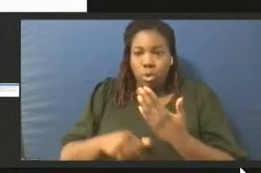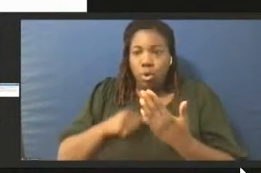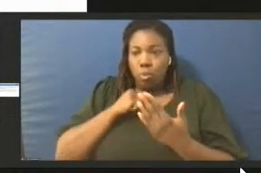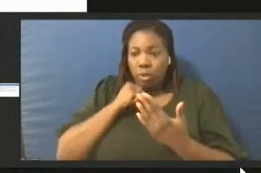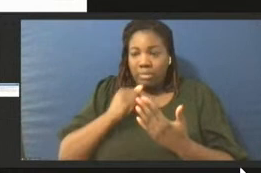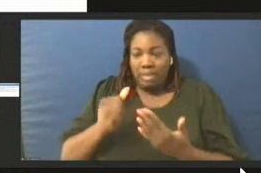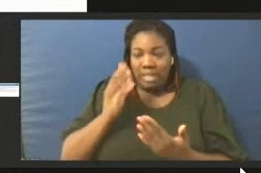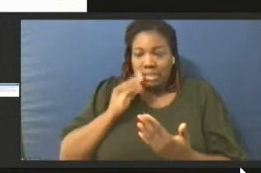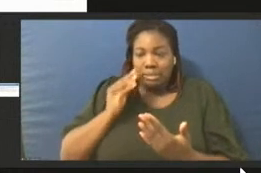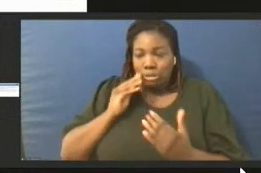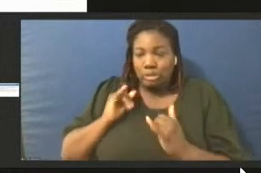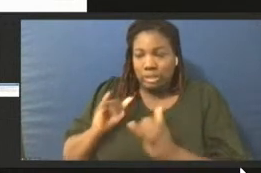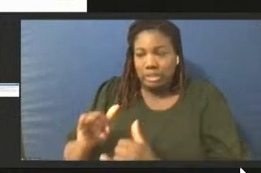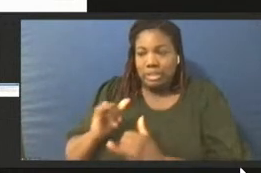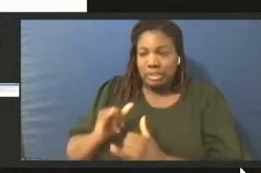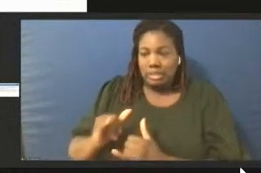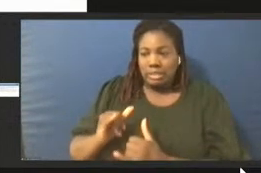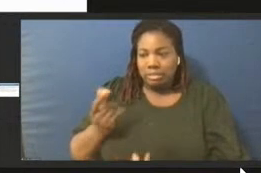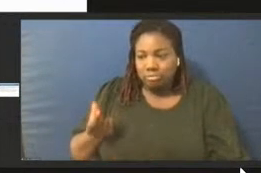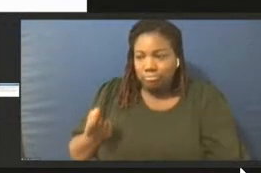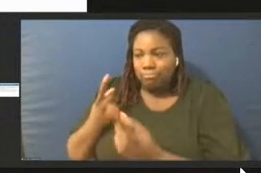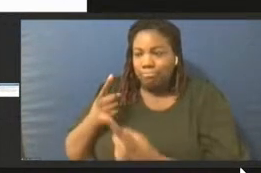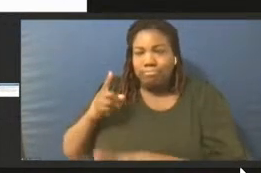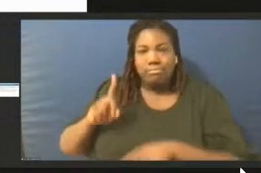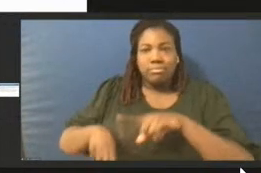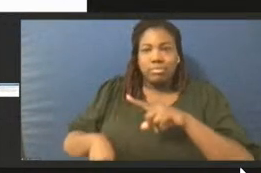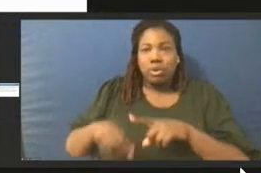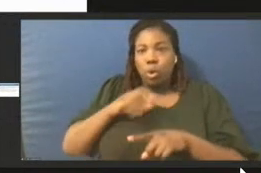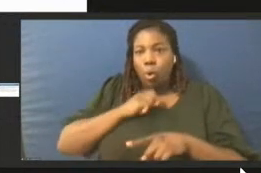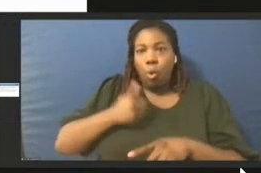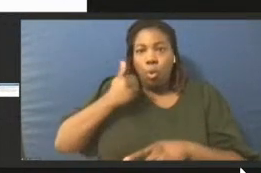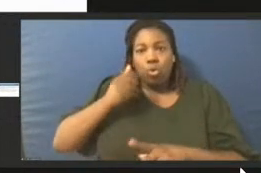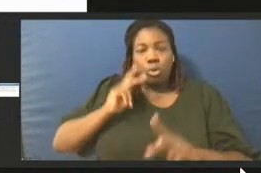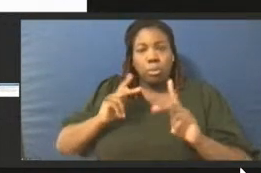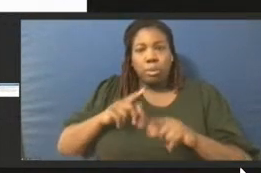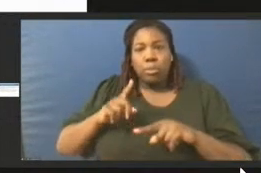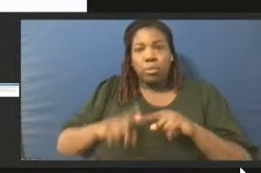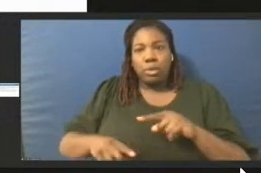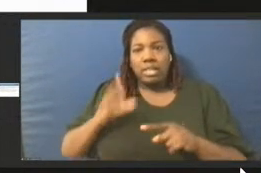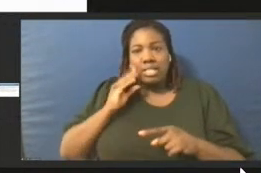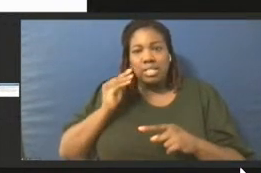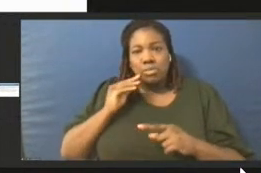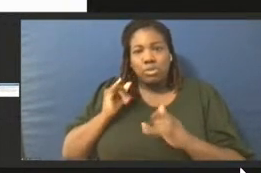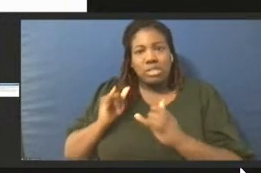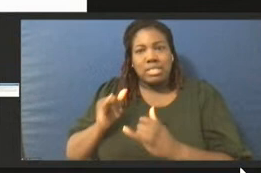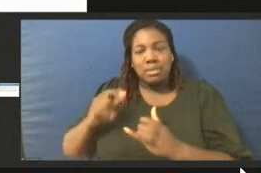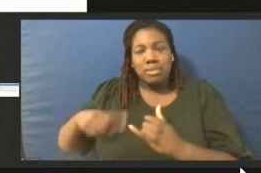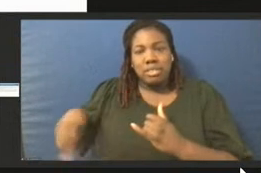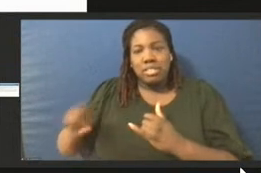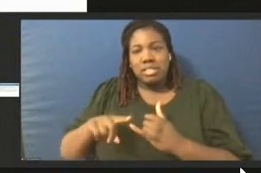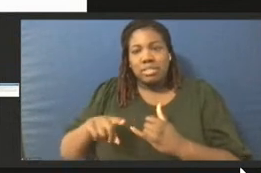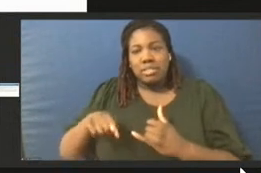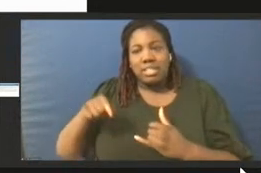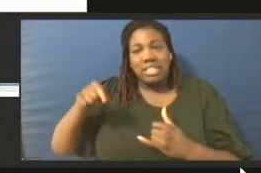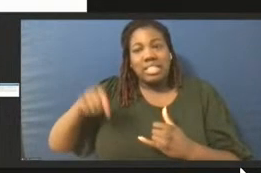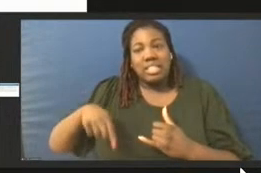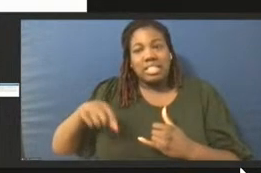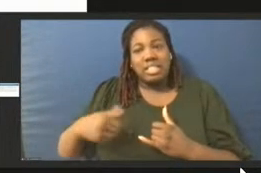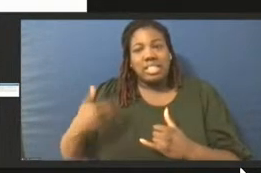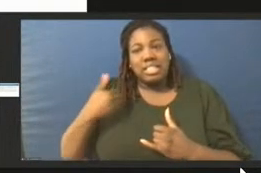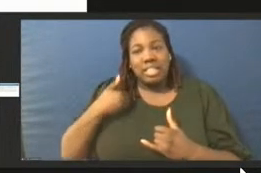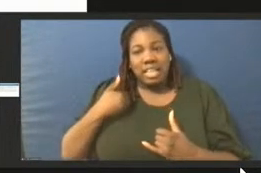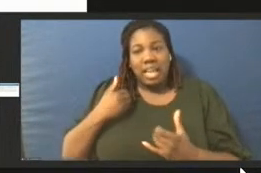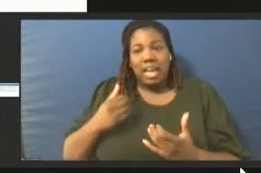shoes. People, older folks, have not experienced the same thing that they have, and they need to have formalized